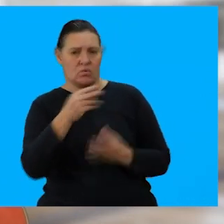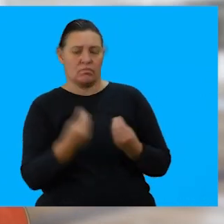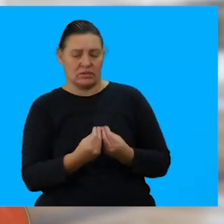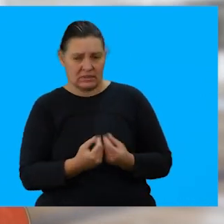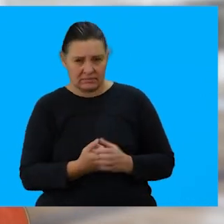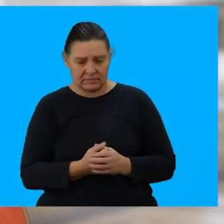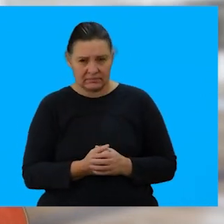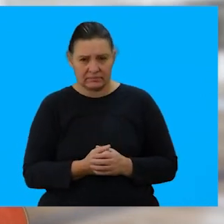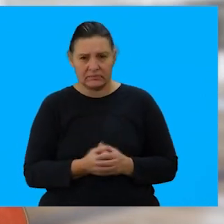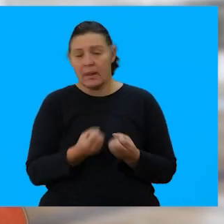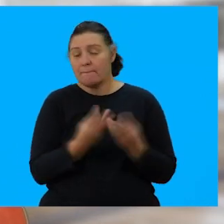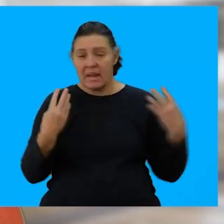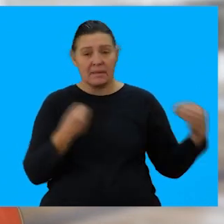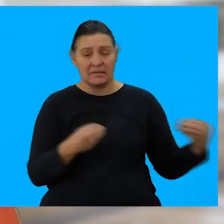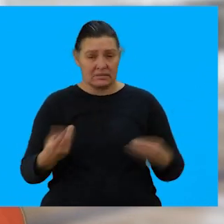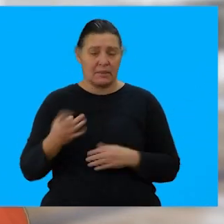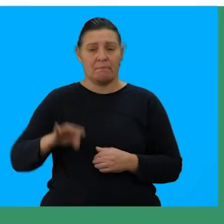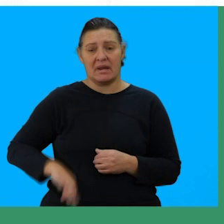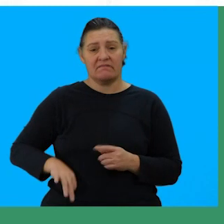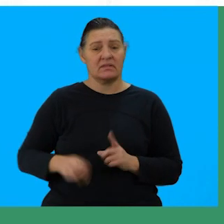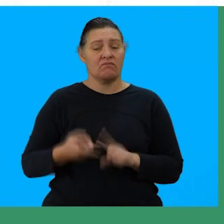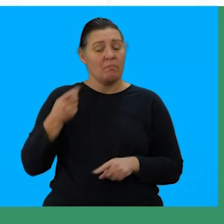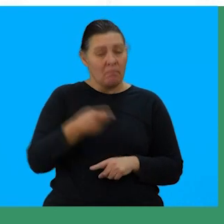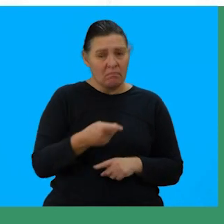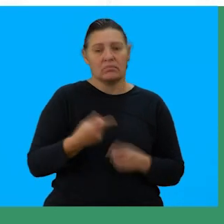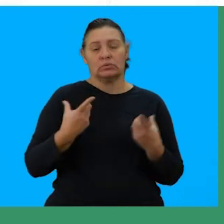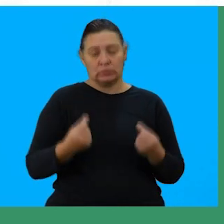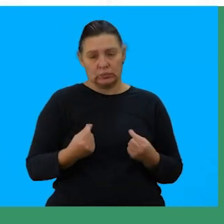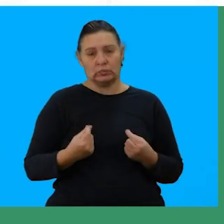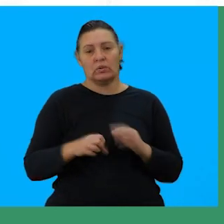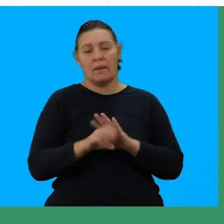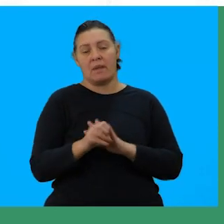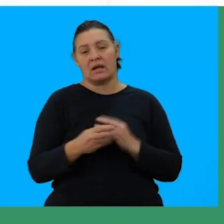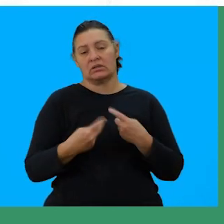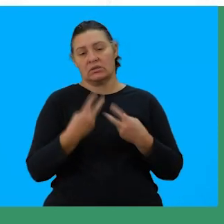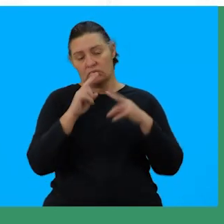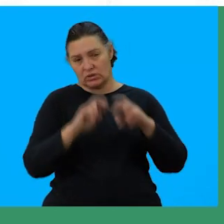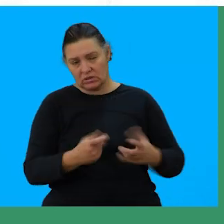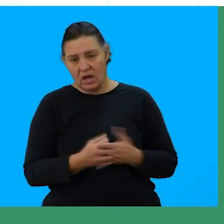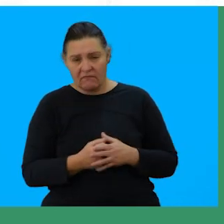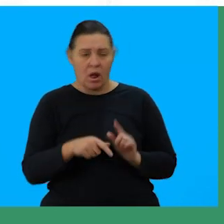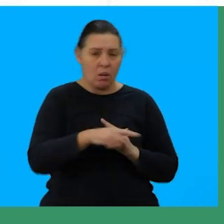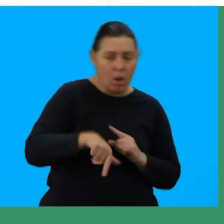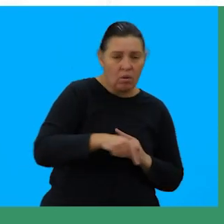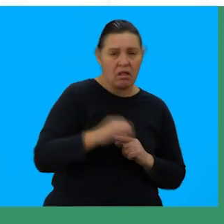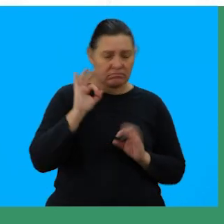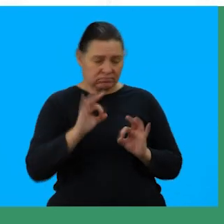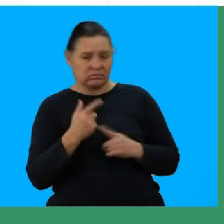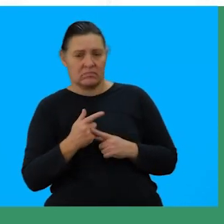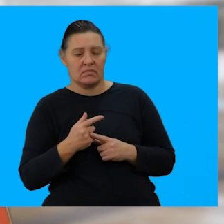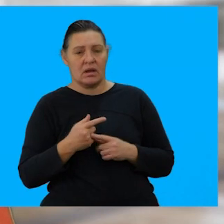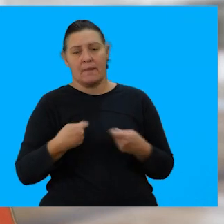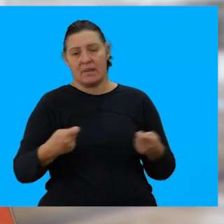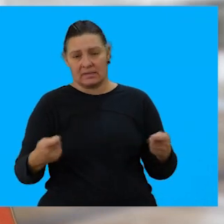your product. Many businesses benefit from conducting market research in local and familiar